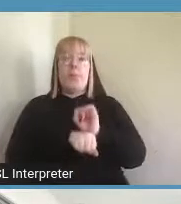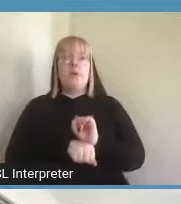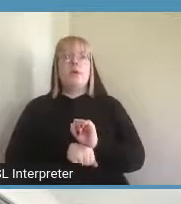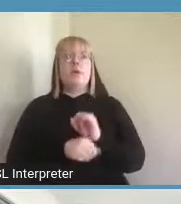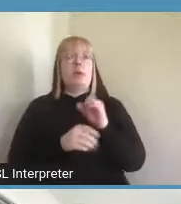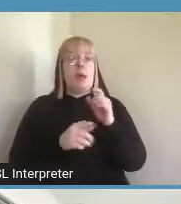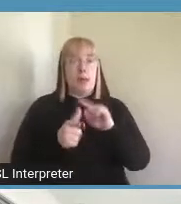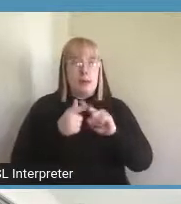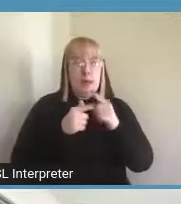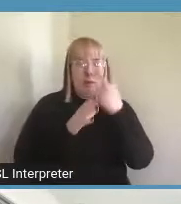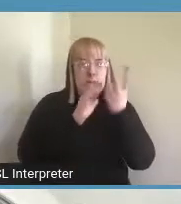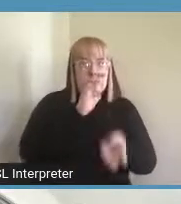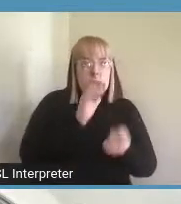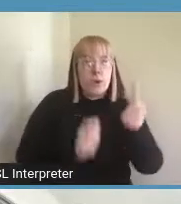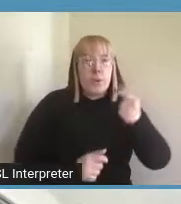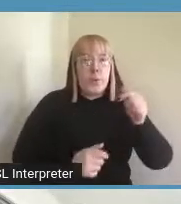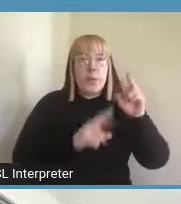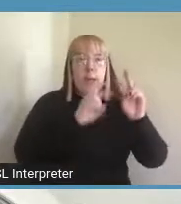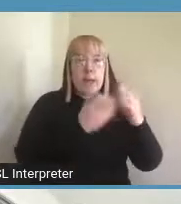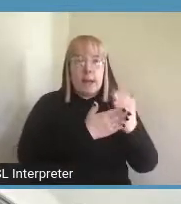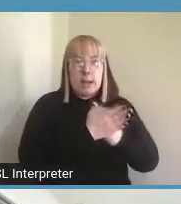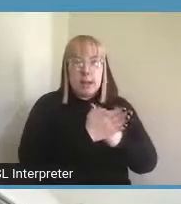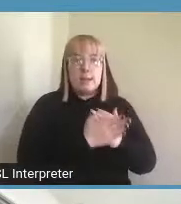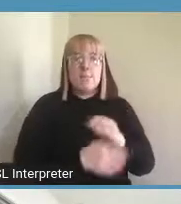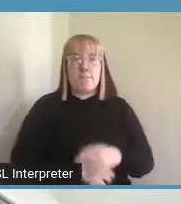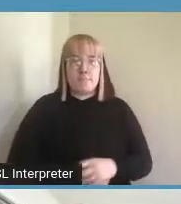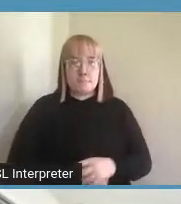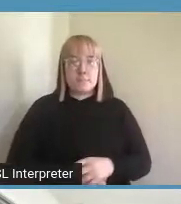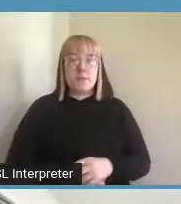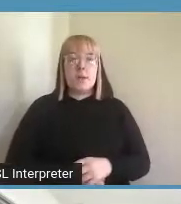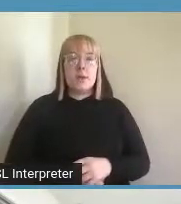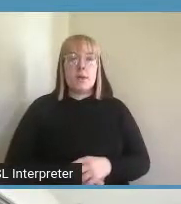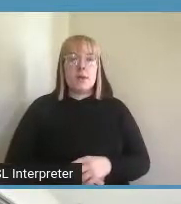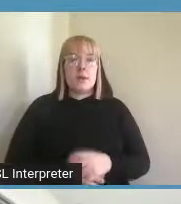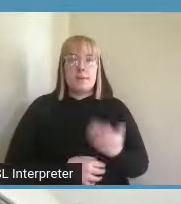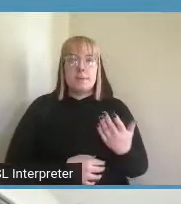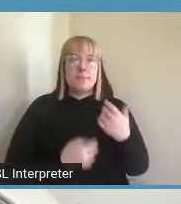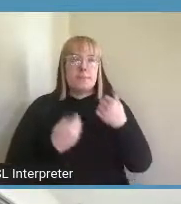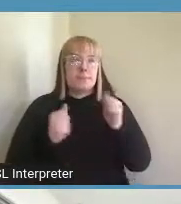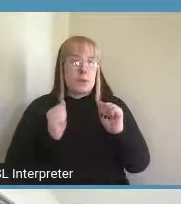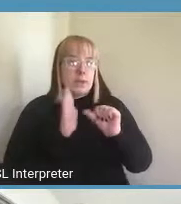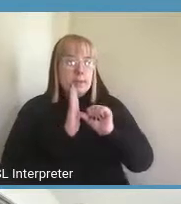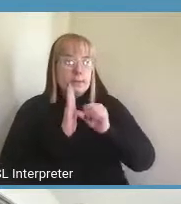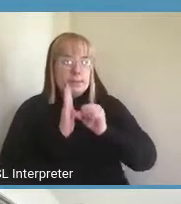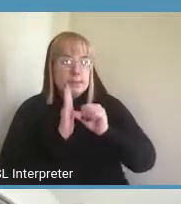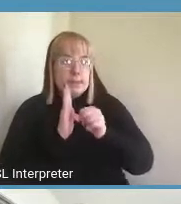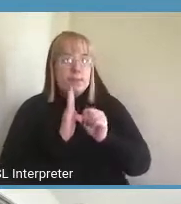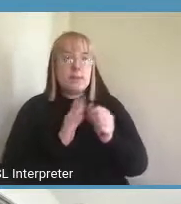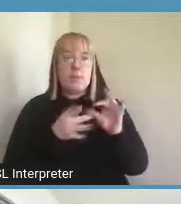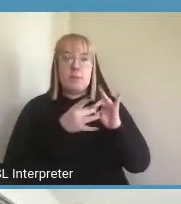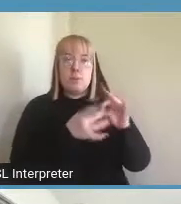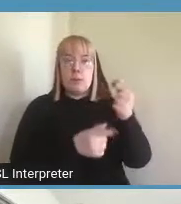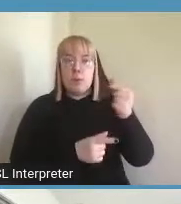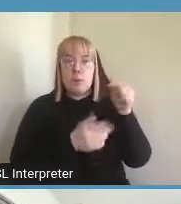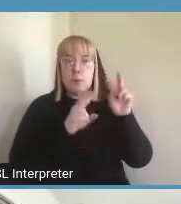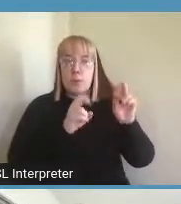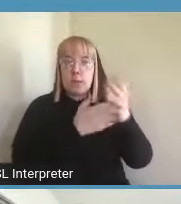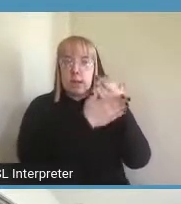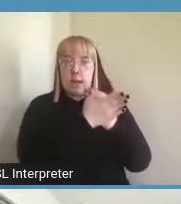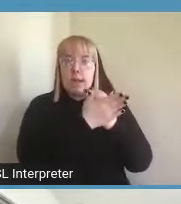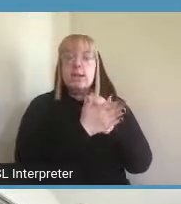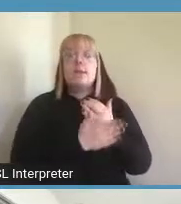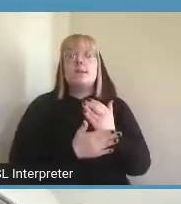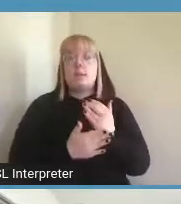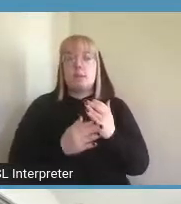into Google Analytics. And what I'm going to try to emphasize there is to explore